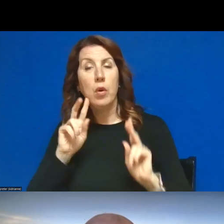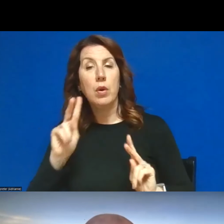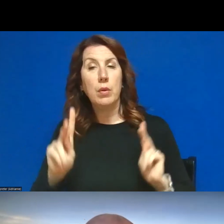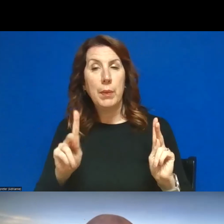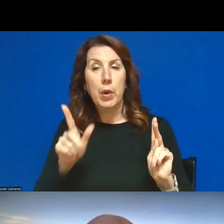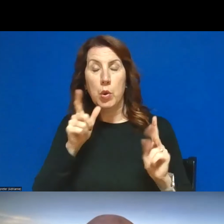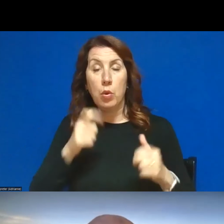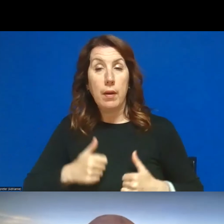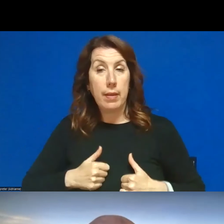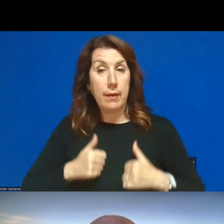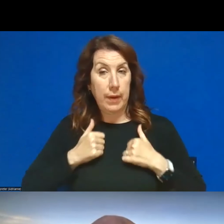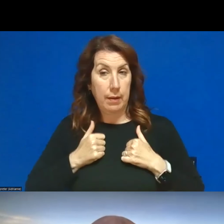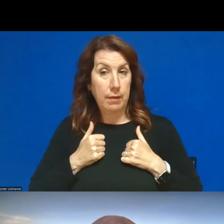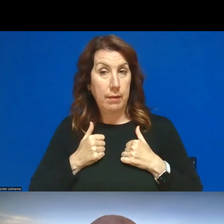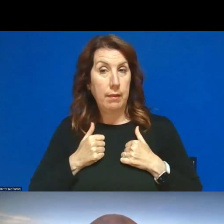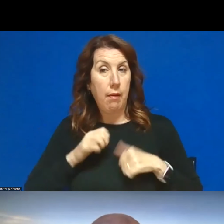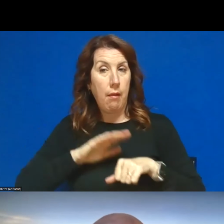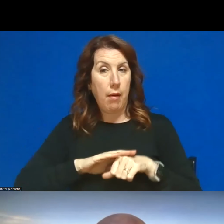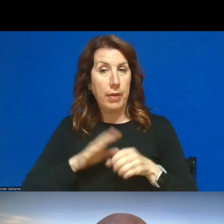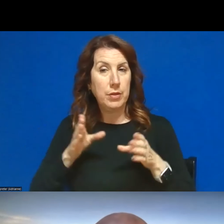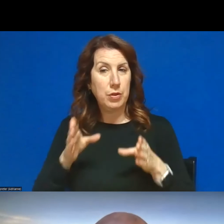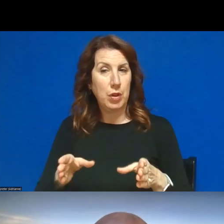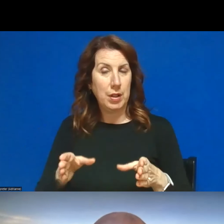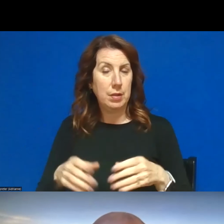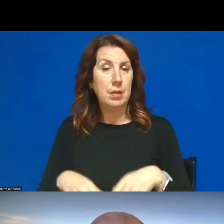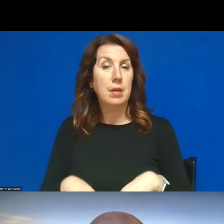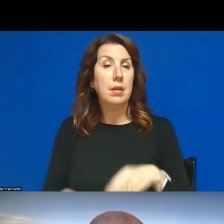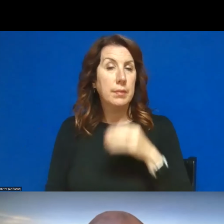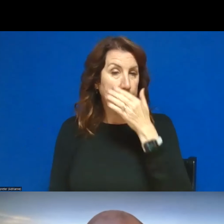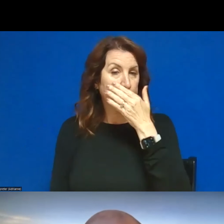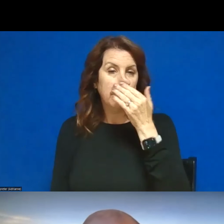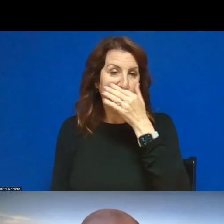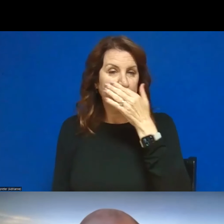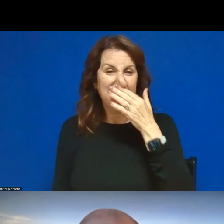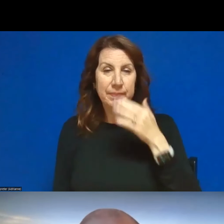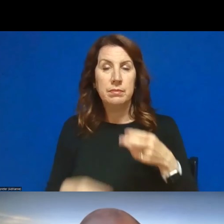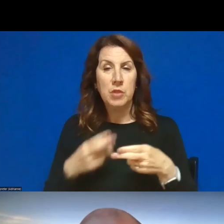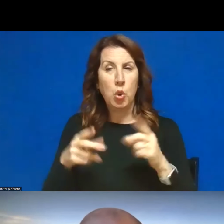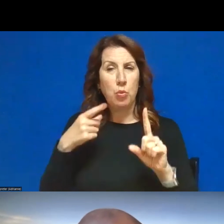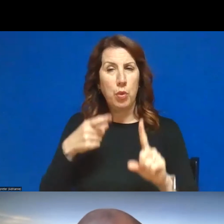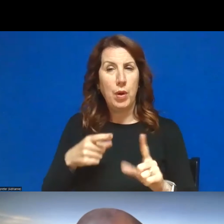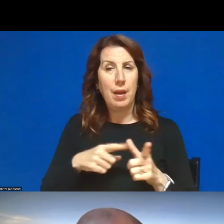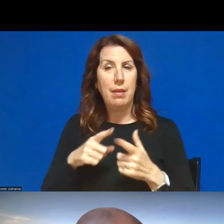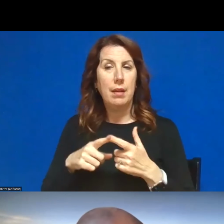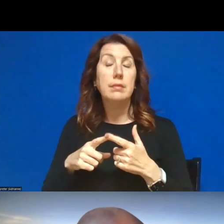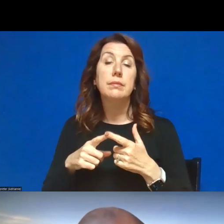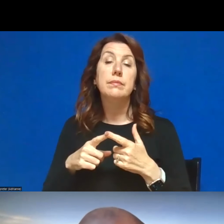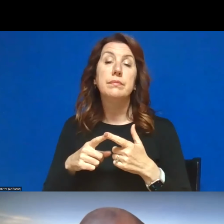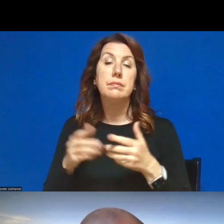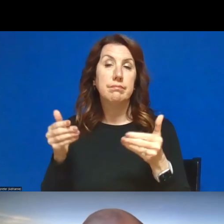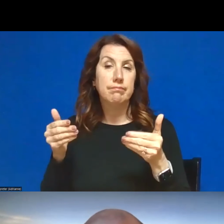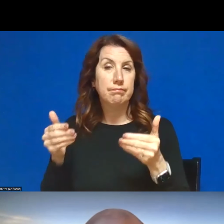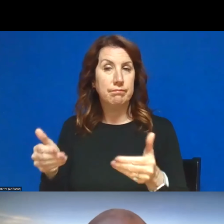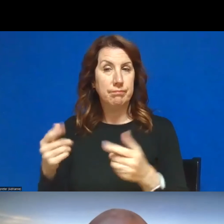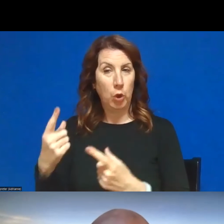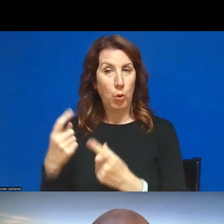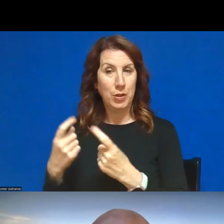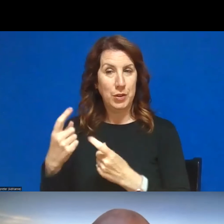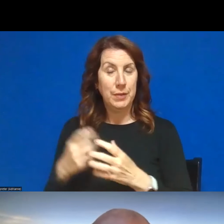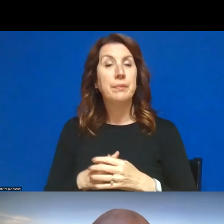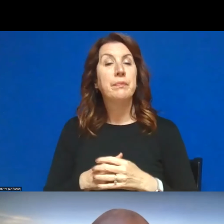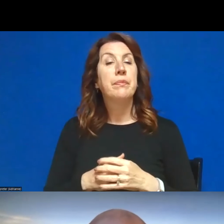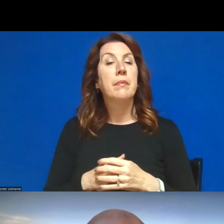are living on the streets. So just a few really quick points, and then I know we have to get to the questions.